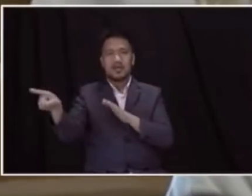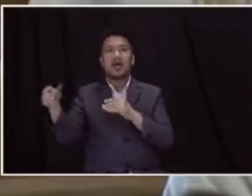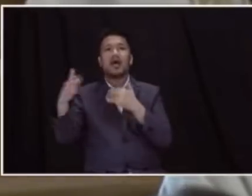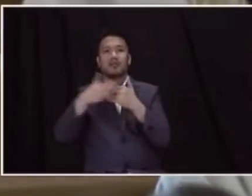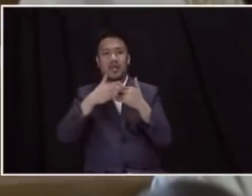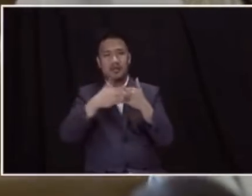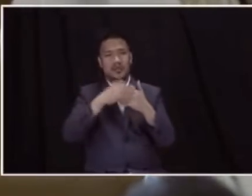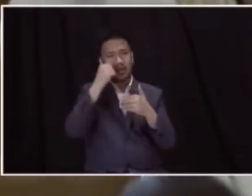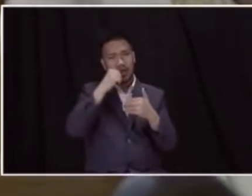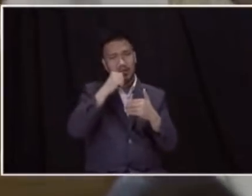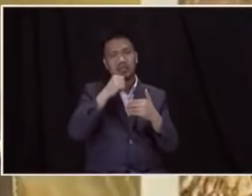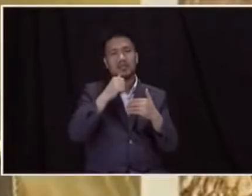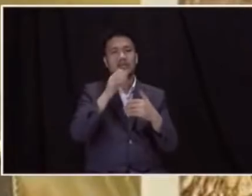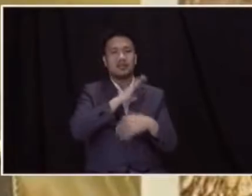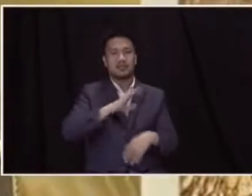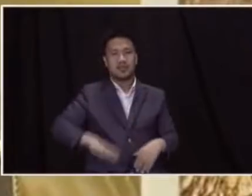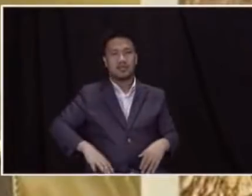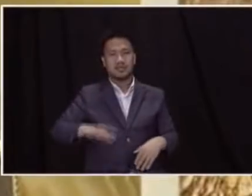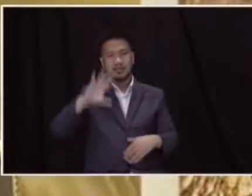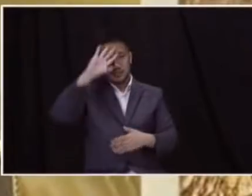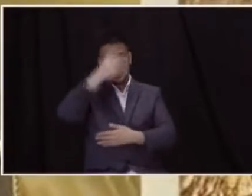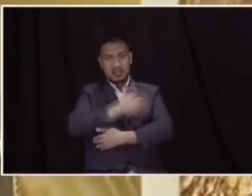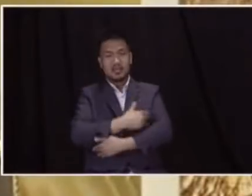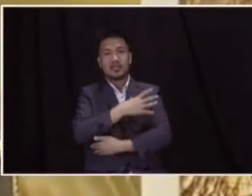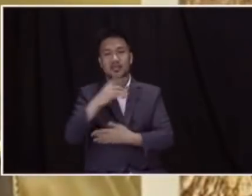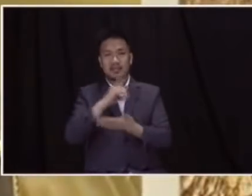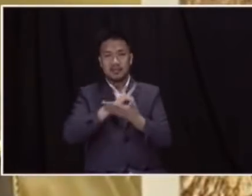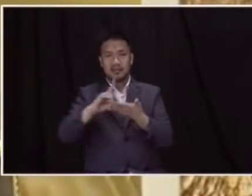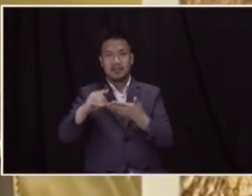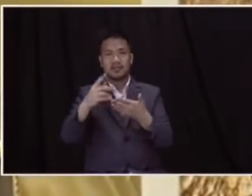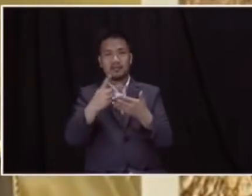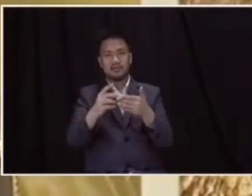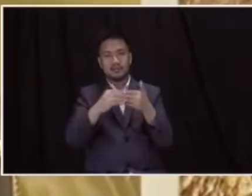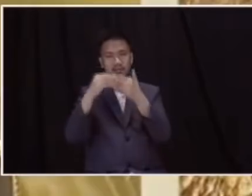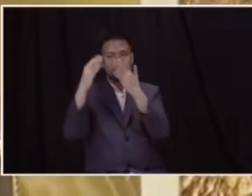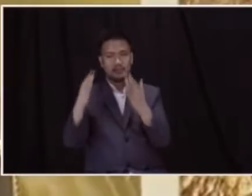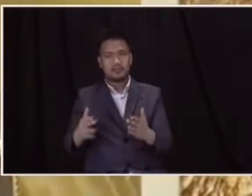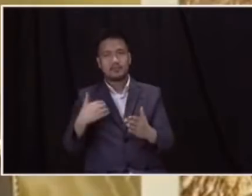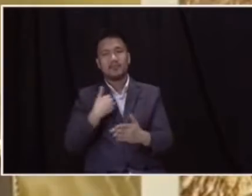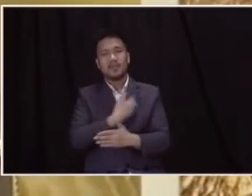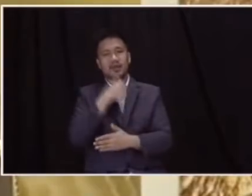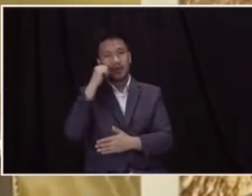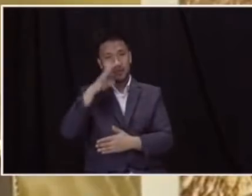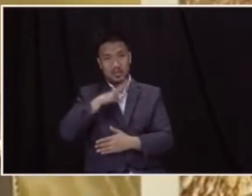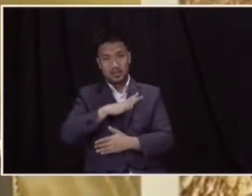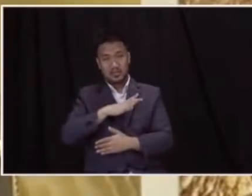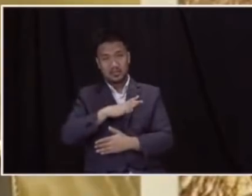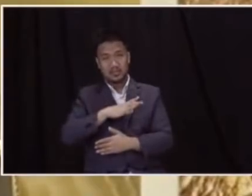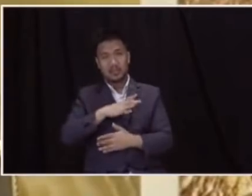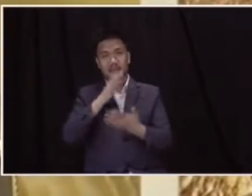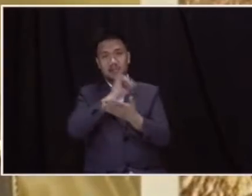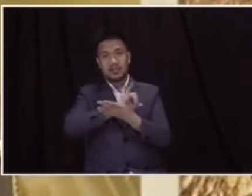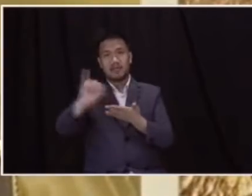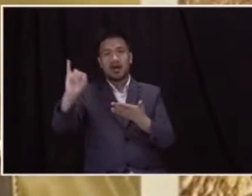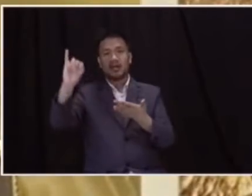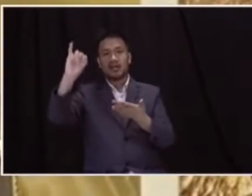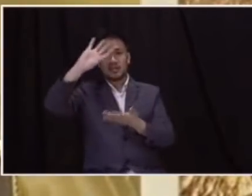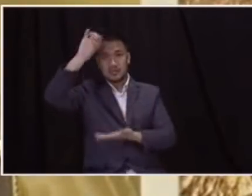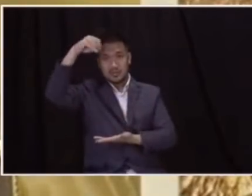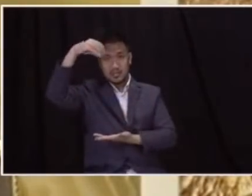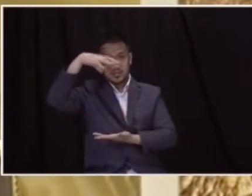Son, and our Divine Shepherd. Our Lady of the Immaculate